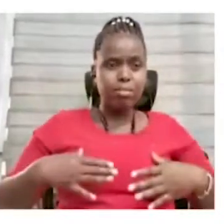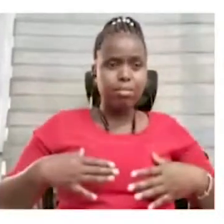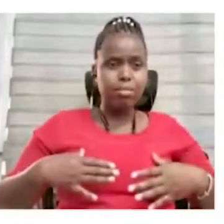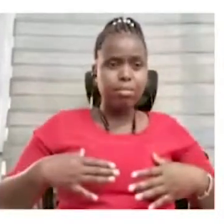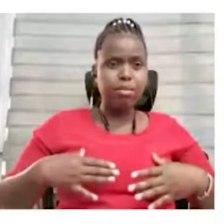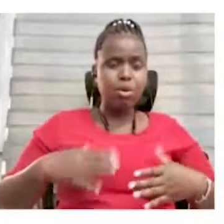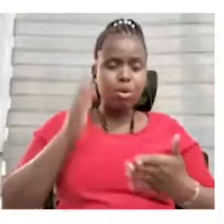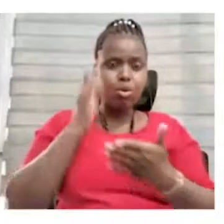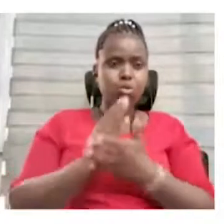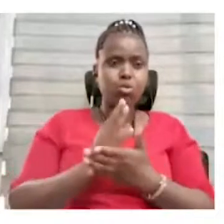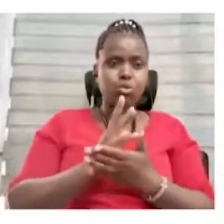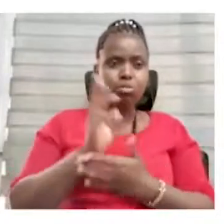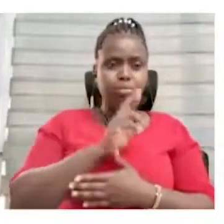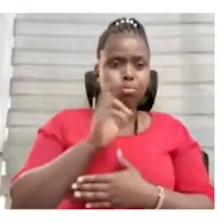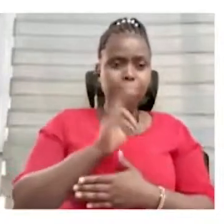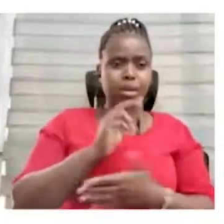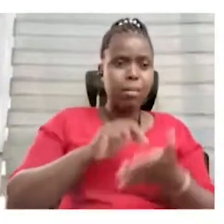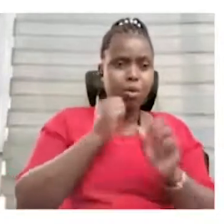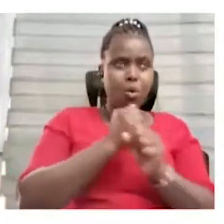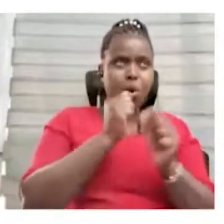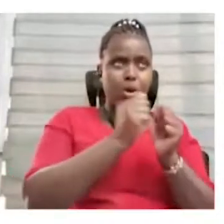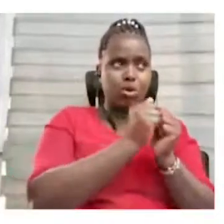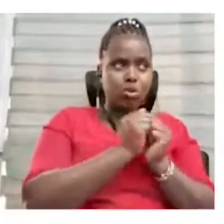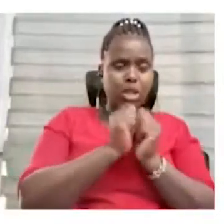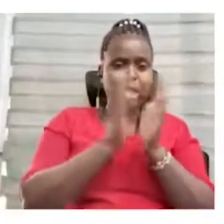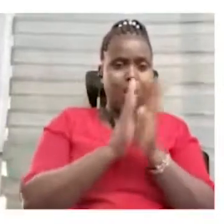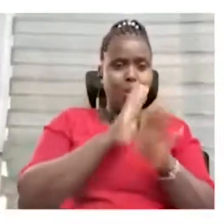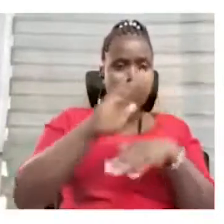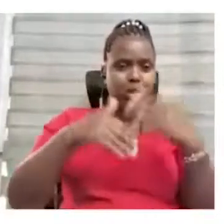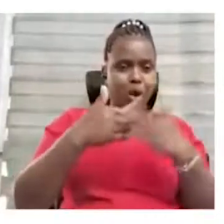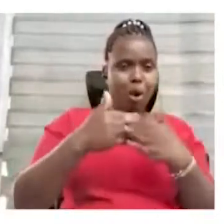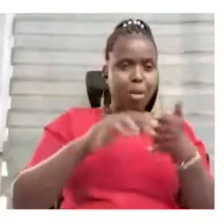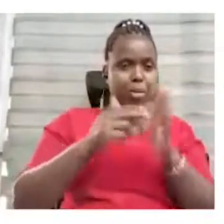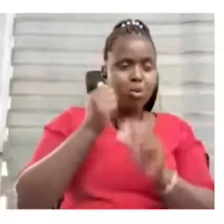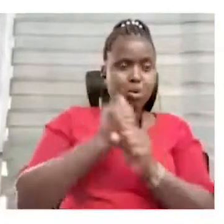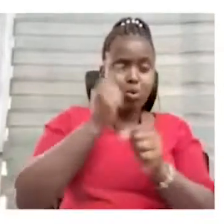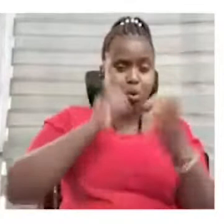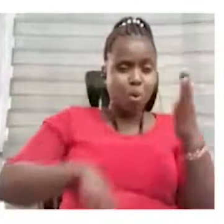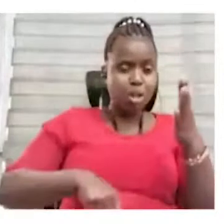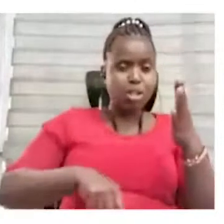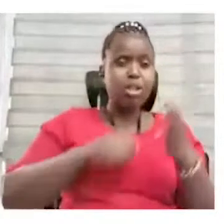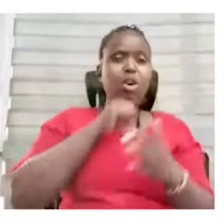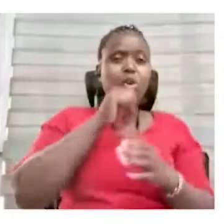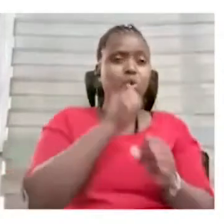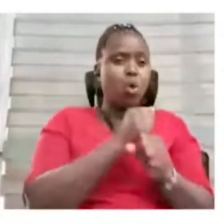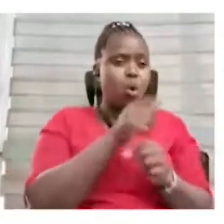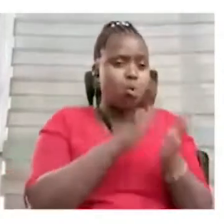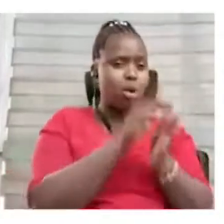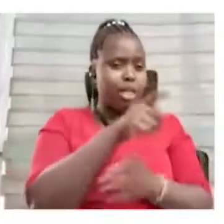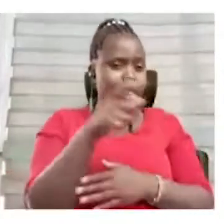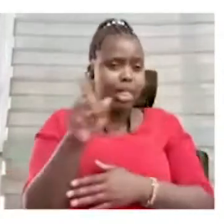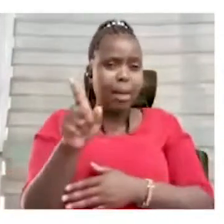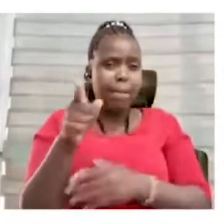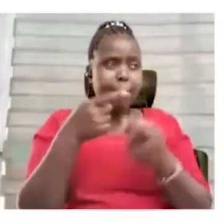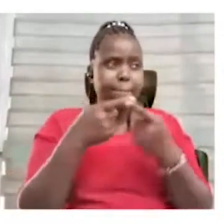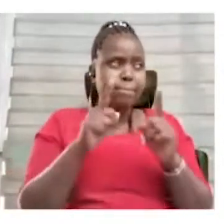work very closely with all of them. And what we do is we don't just work with them when we decide that we